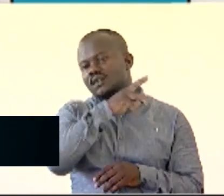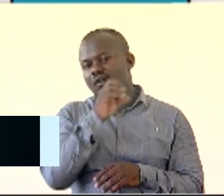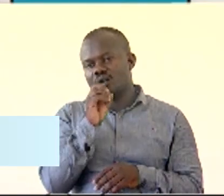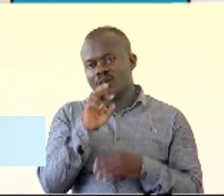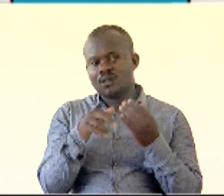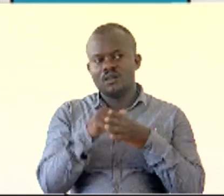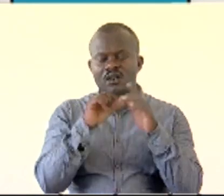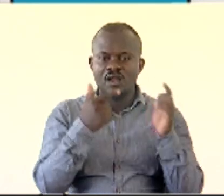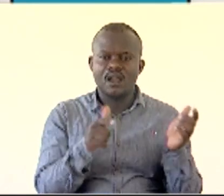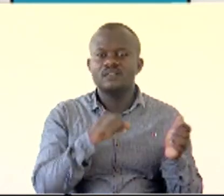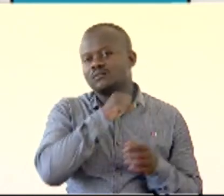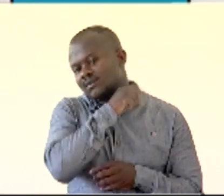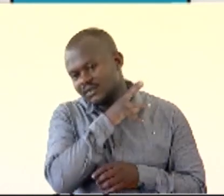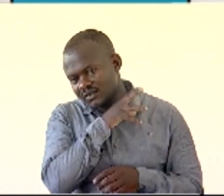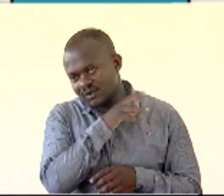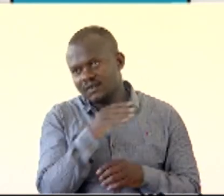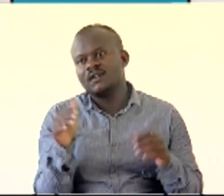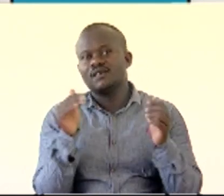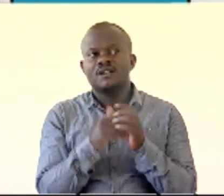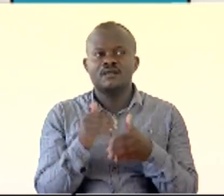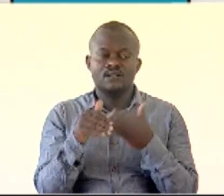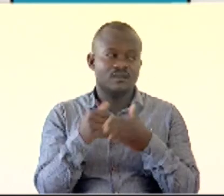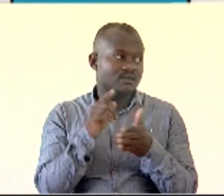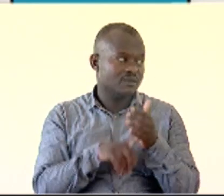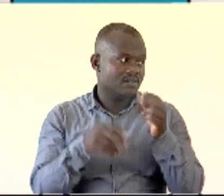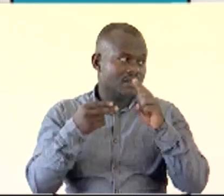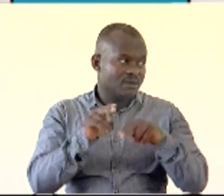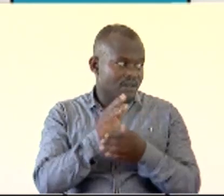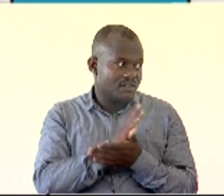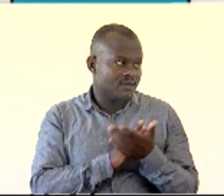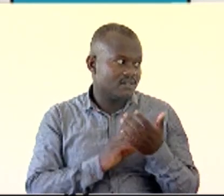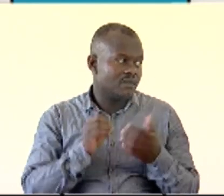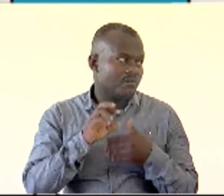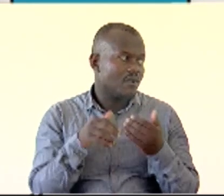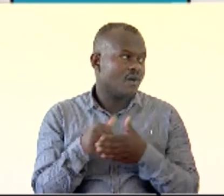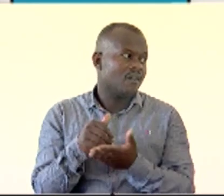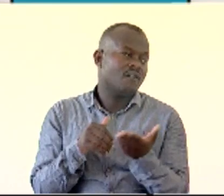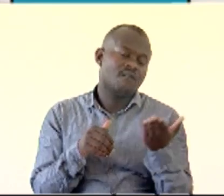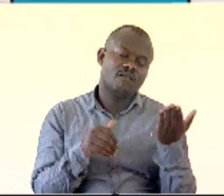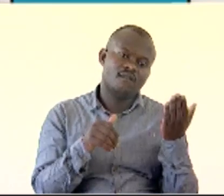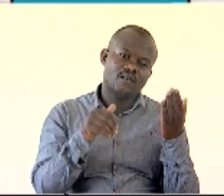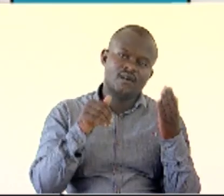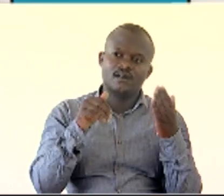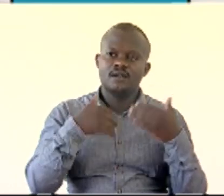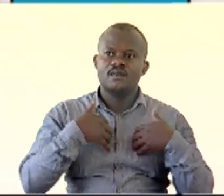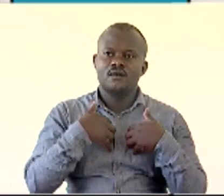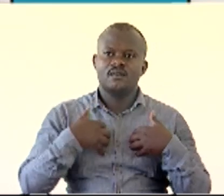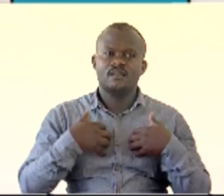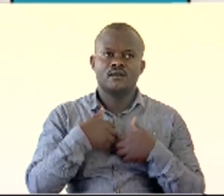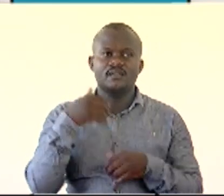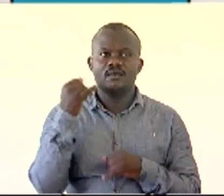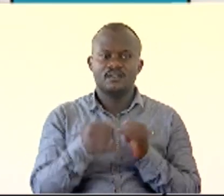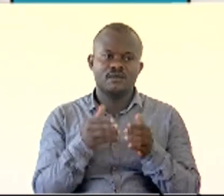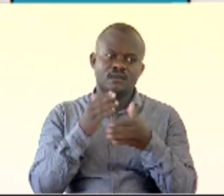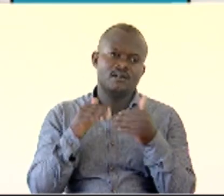land pollution. And what happens, some organisms may end up